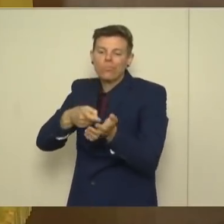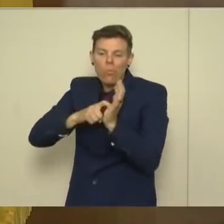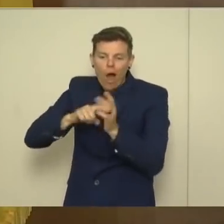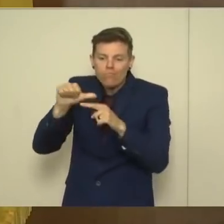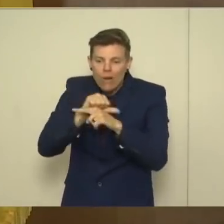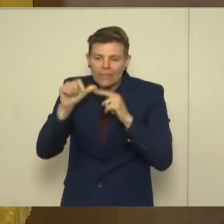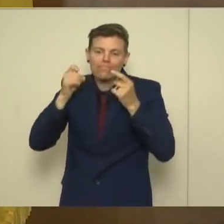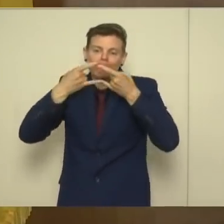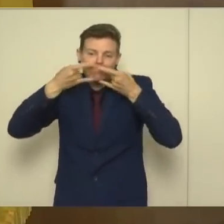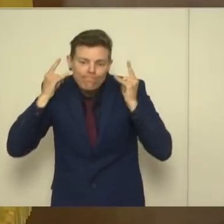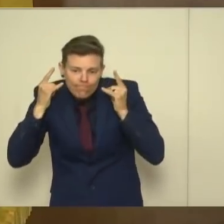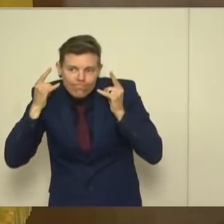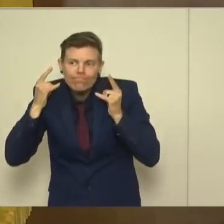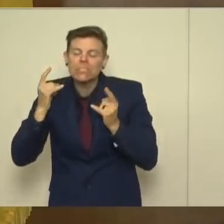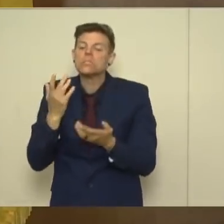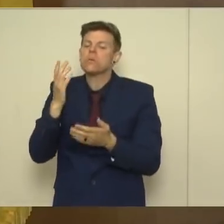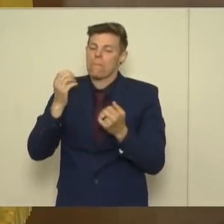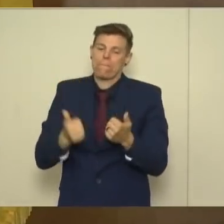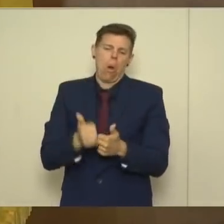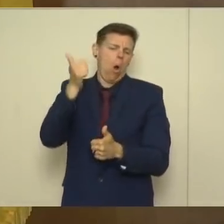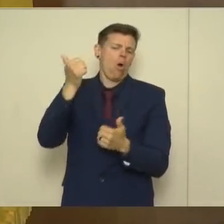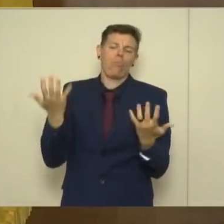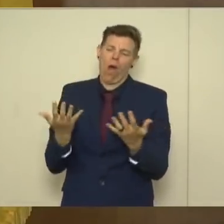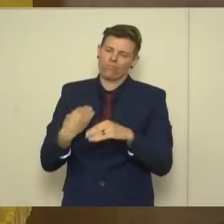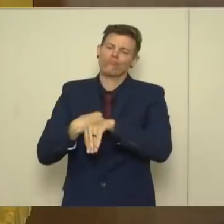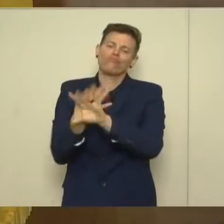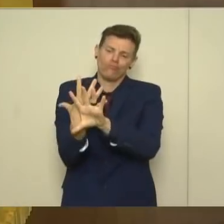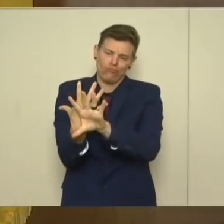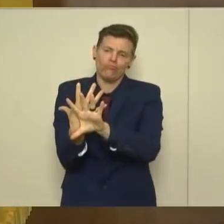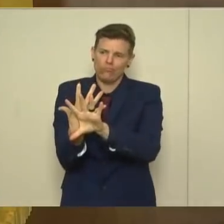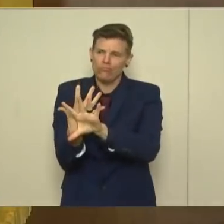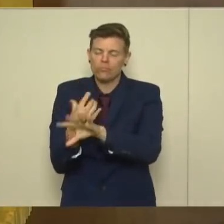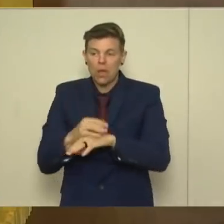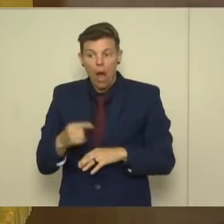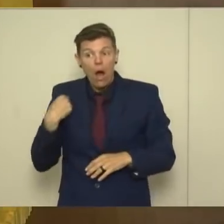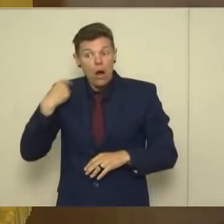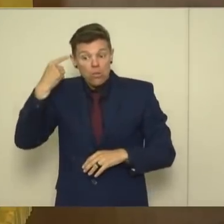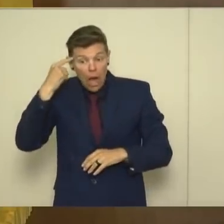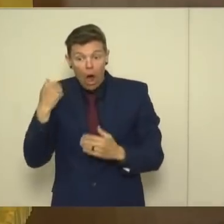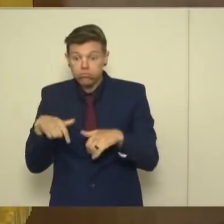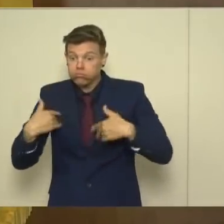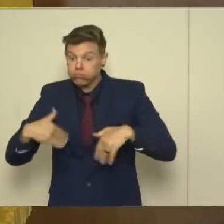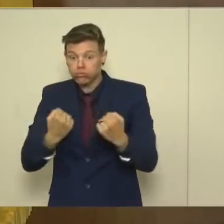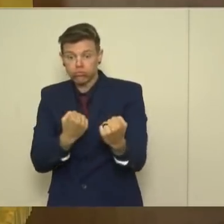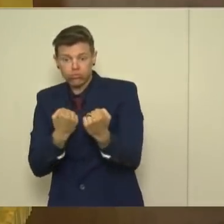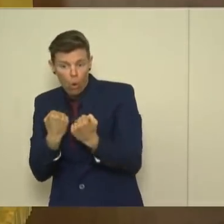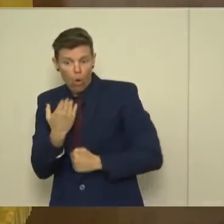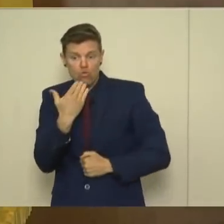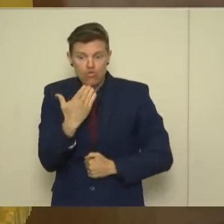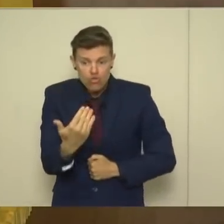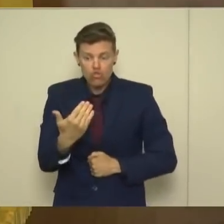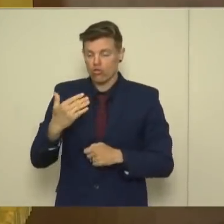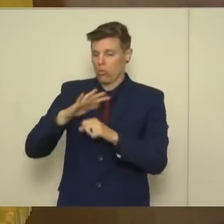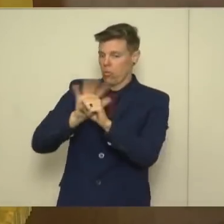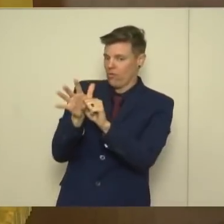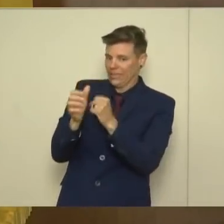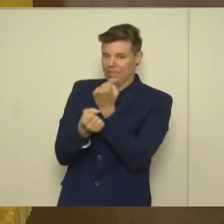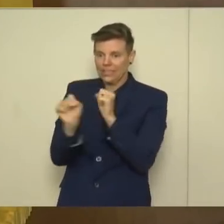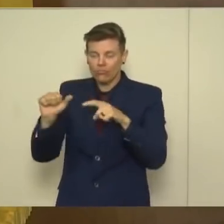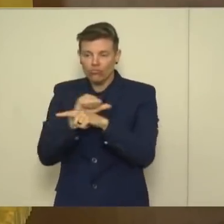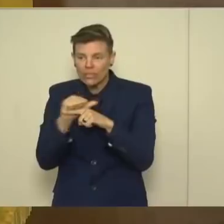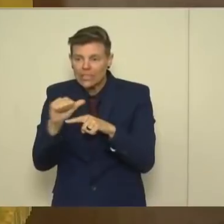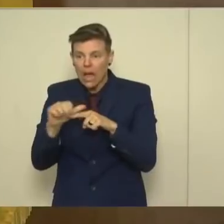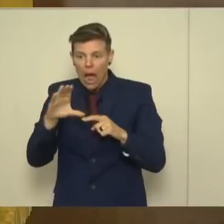engaging in what we believe so far to be pretty effective COVID-safe practices for living arrangements. So it's a bit of